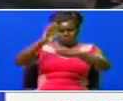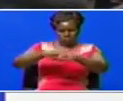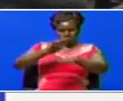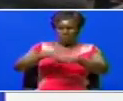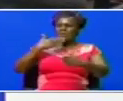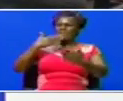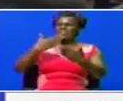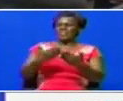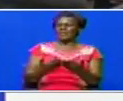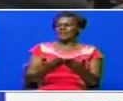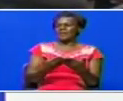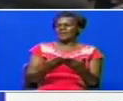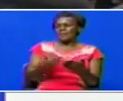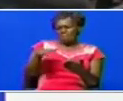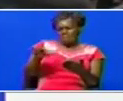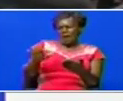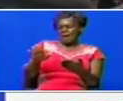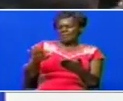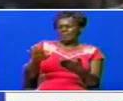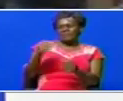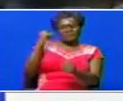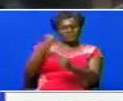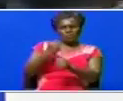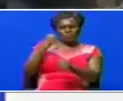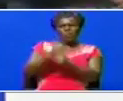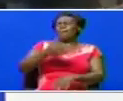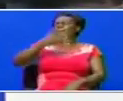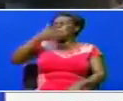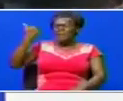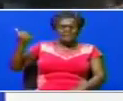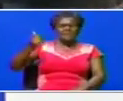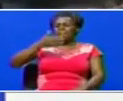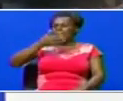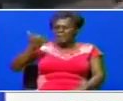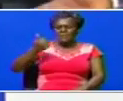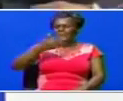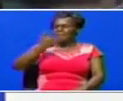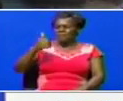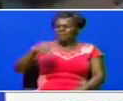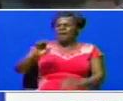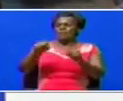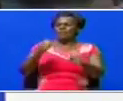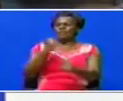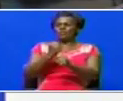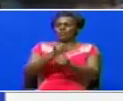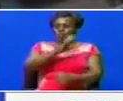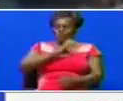think they have done the best that they can do. To the